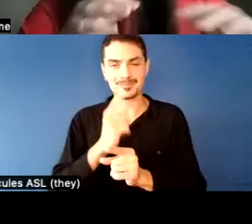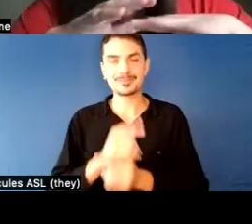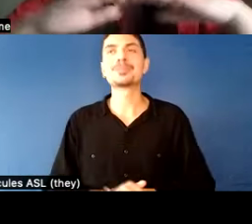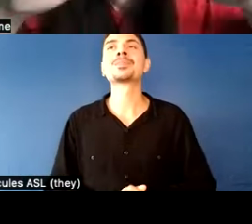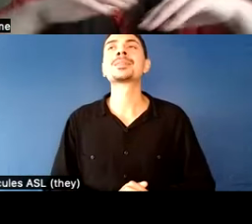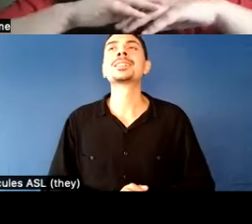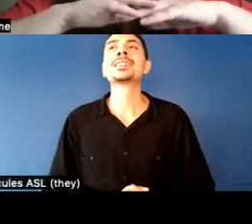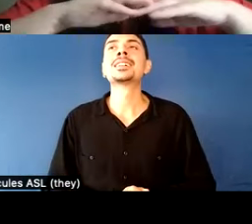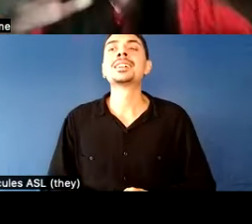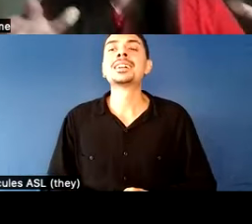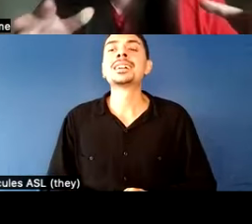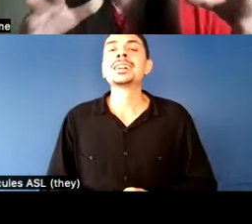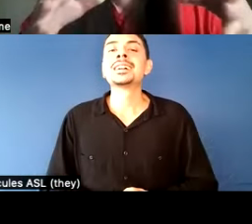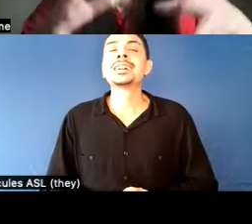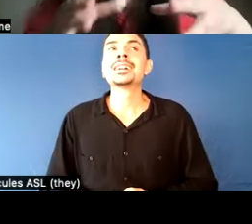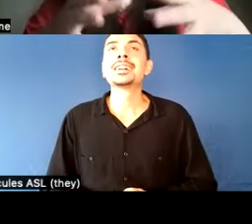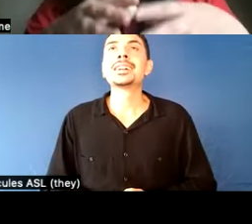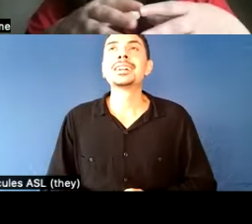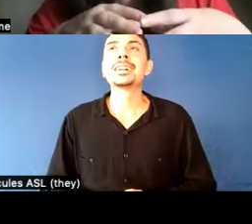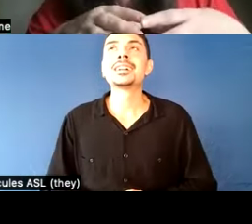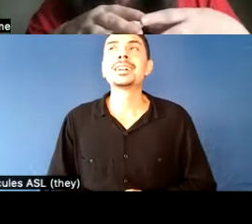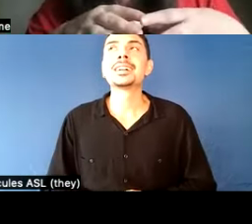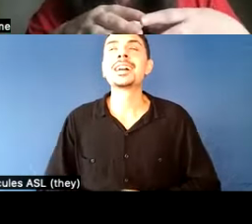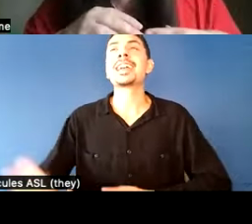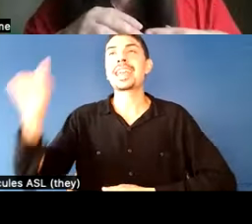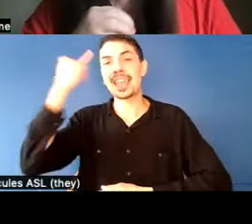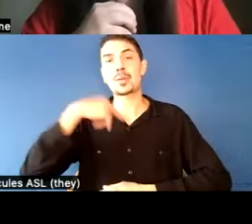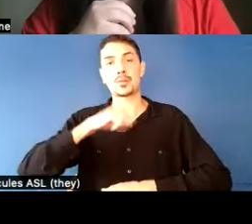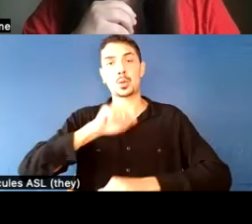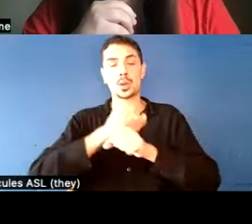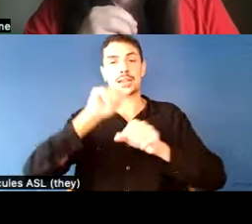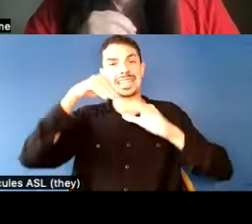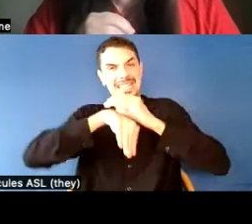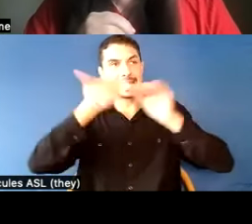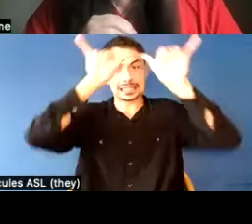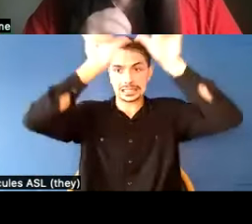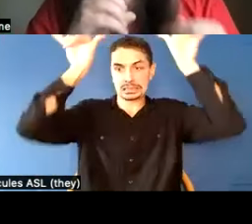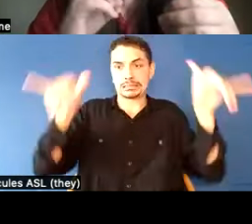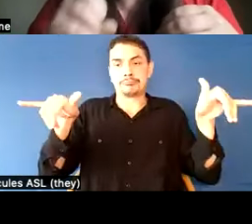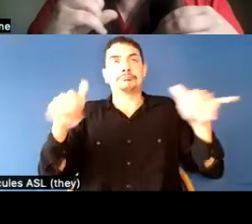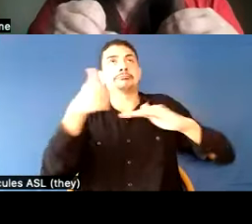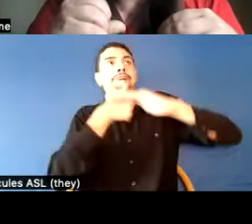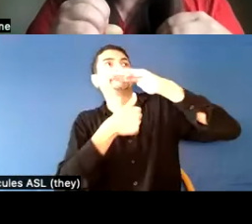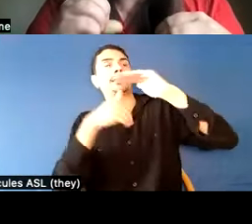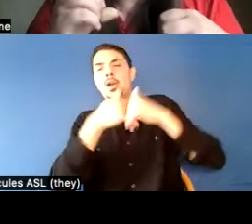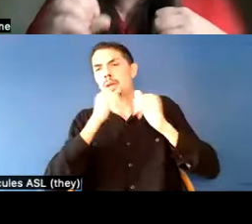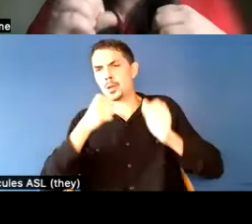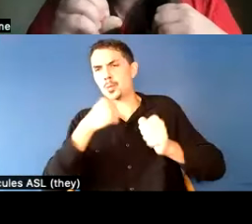from, like, even if we're having to work within those systems right now, how can we put more of our Indigenous values and our Indigenous